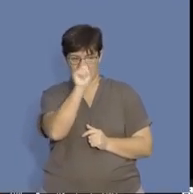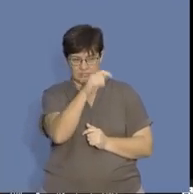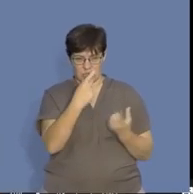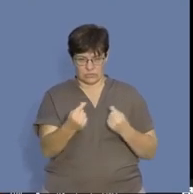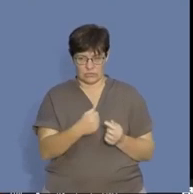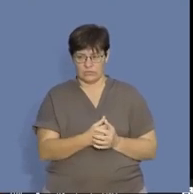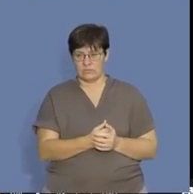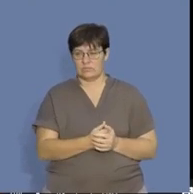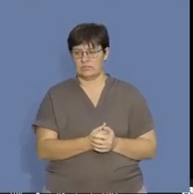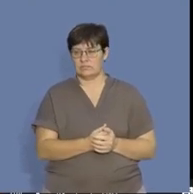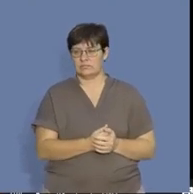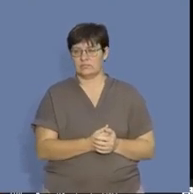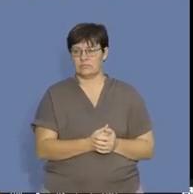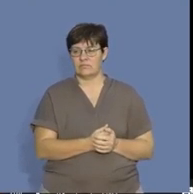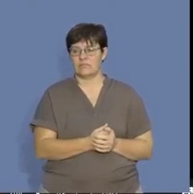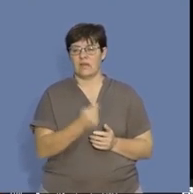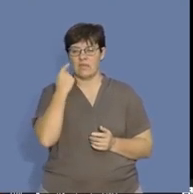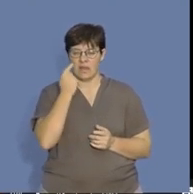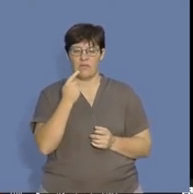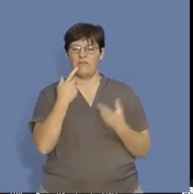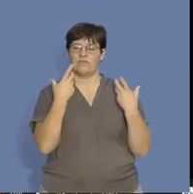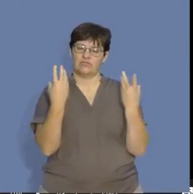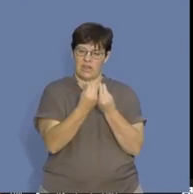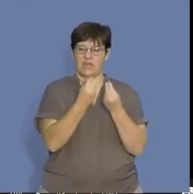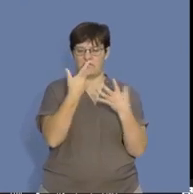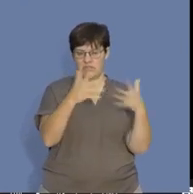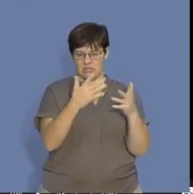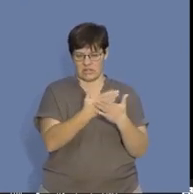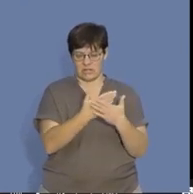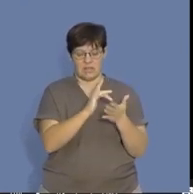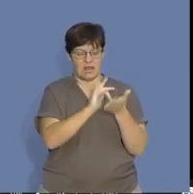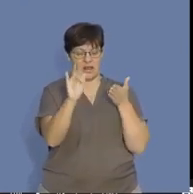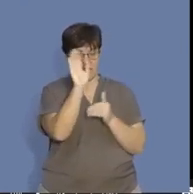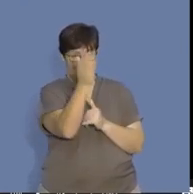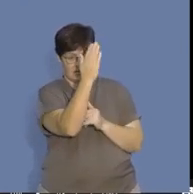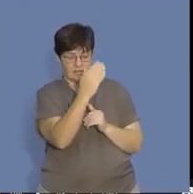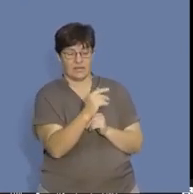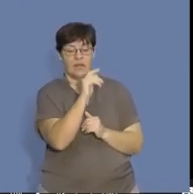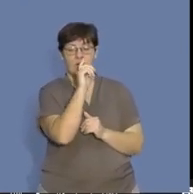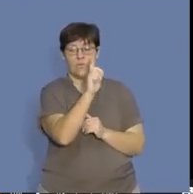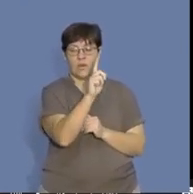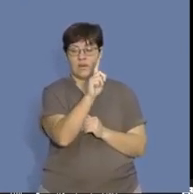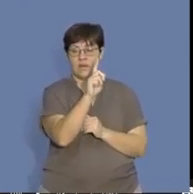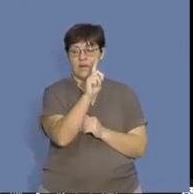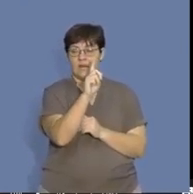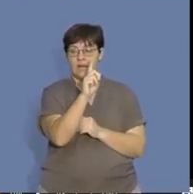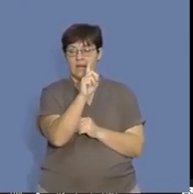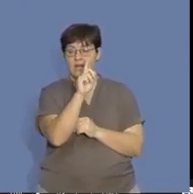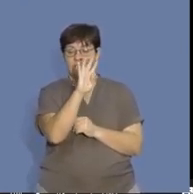of calculation here for us to do, but we should be able to complete this together. So I just want to clear my screen.